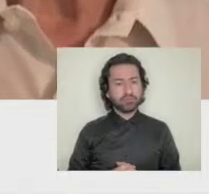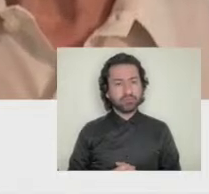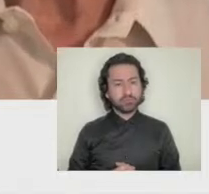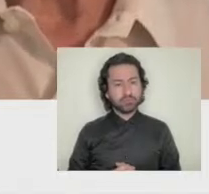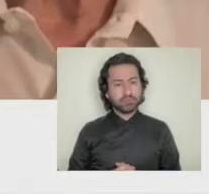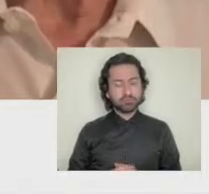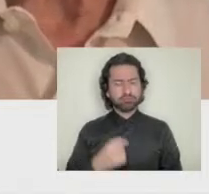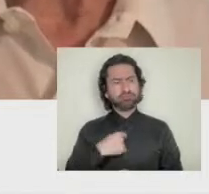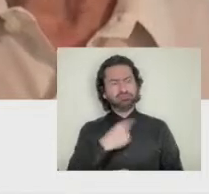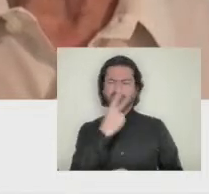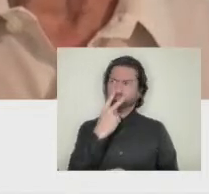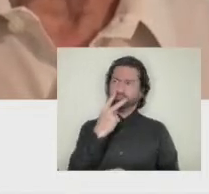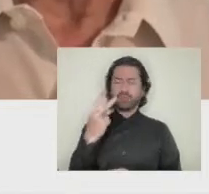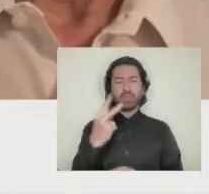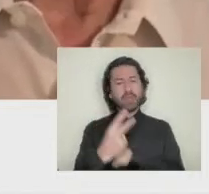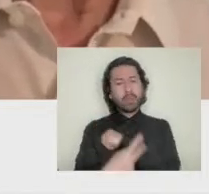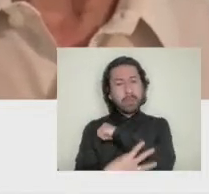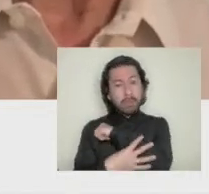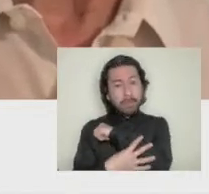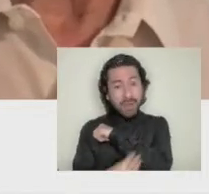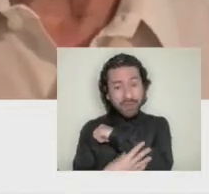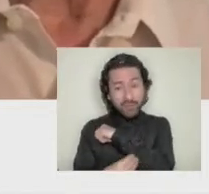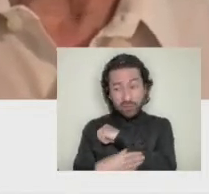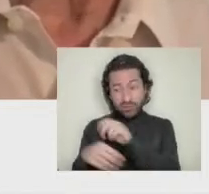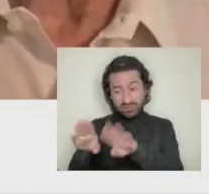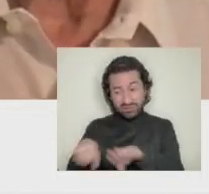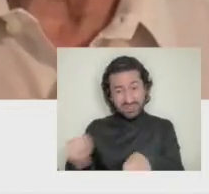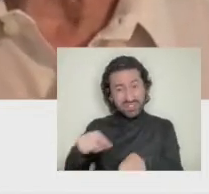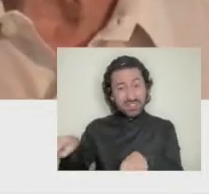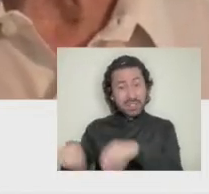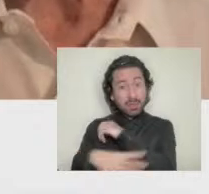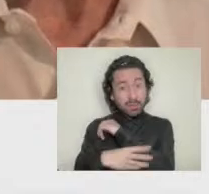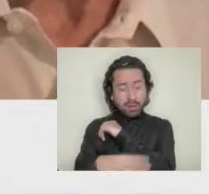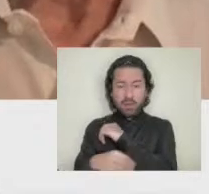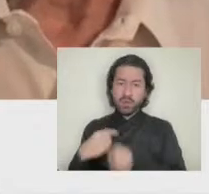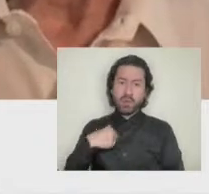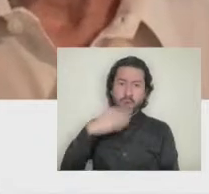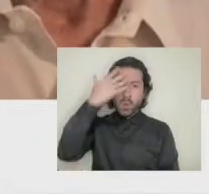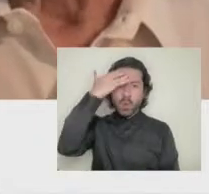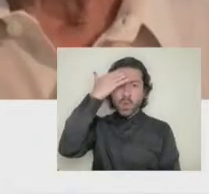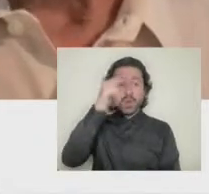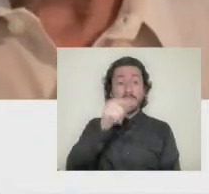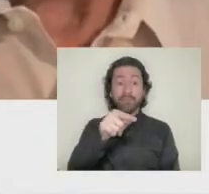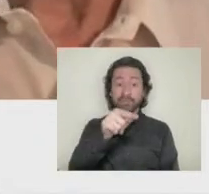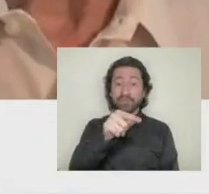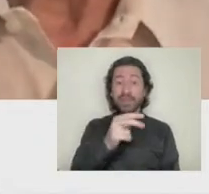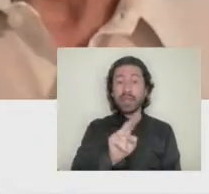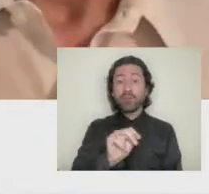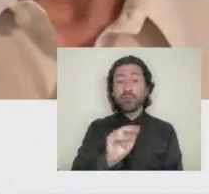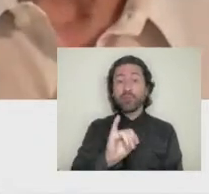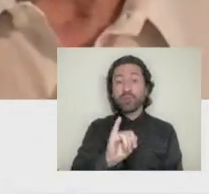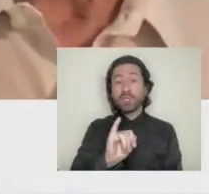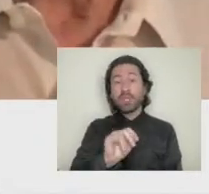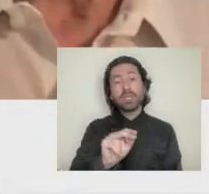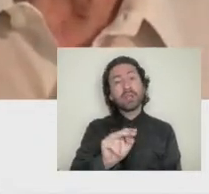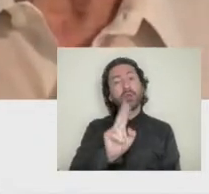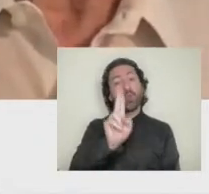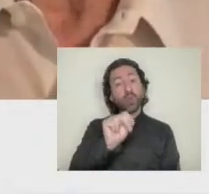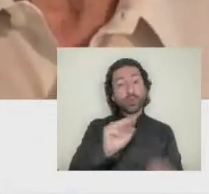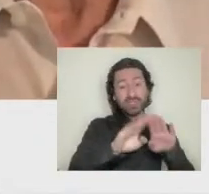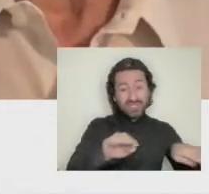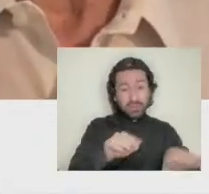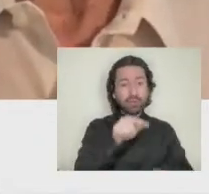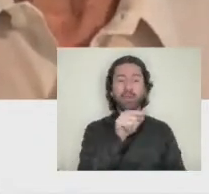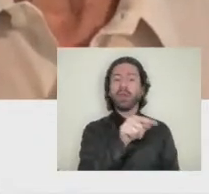This is from UNICEF, looking at OECD countries. And over